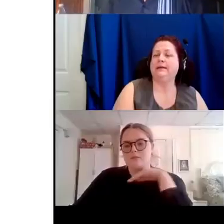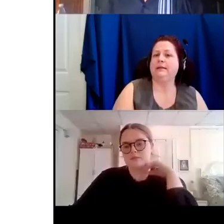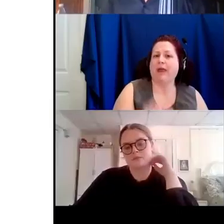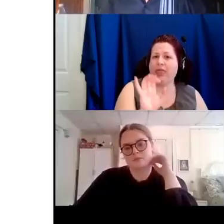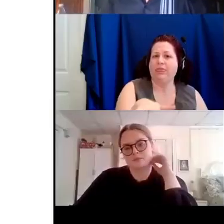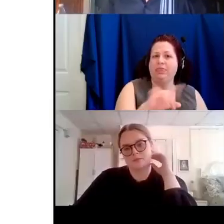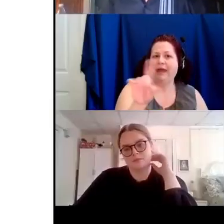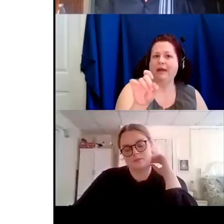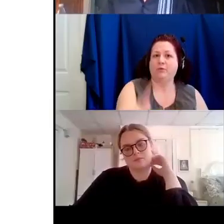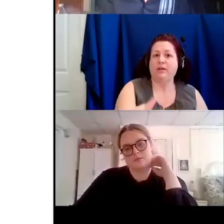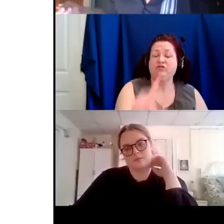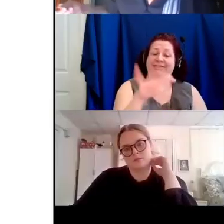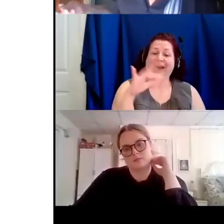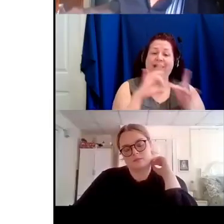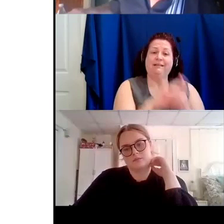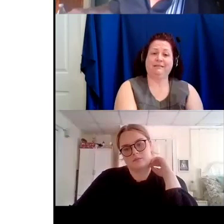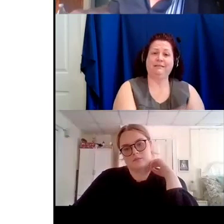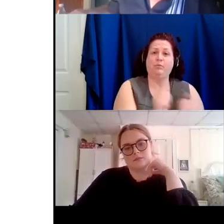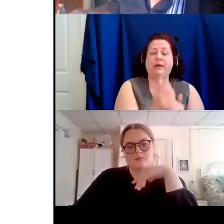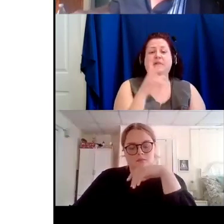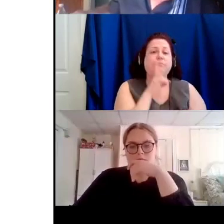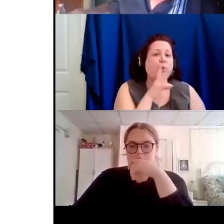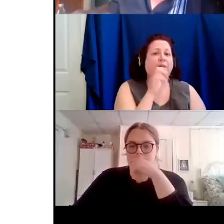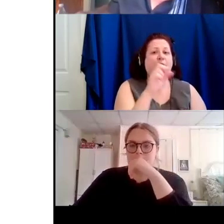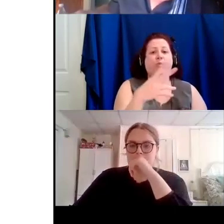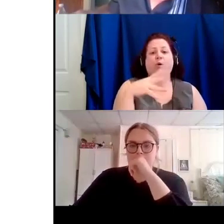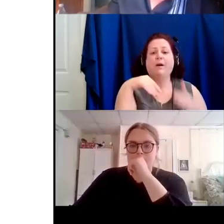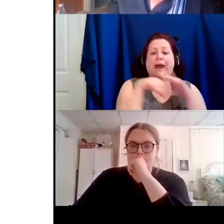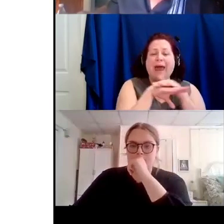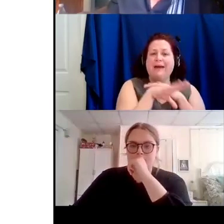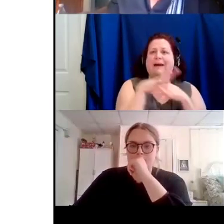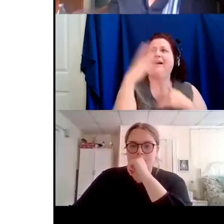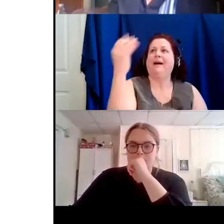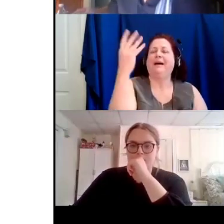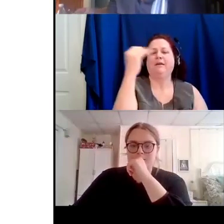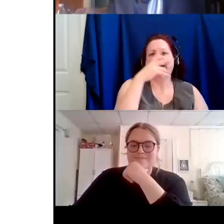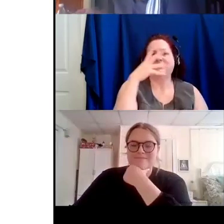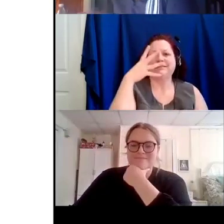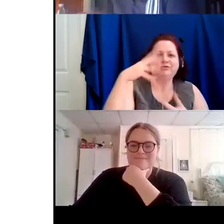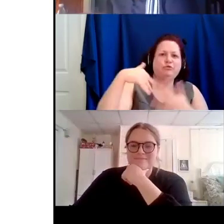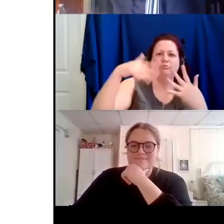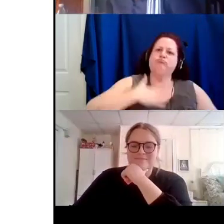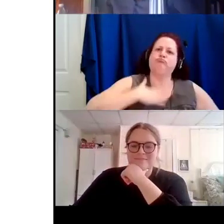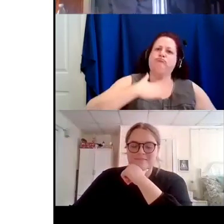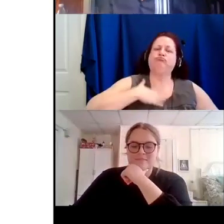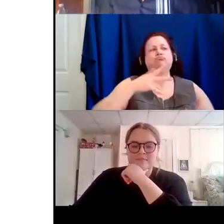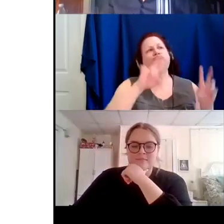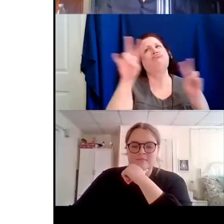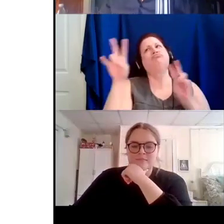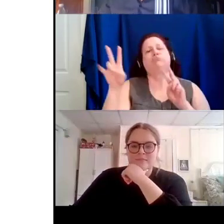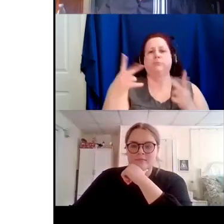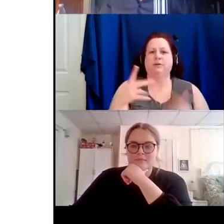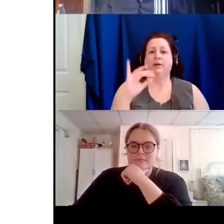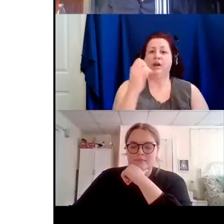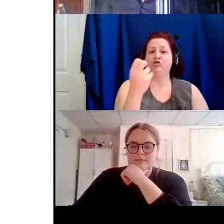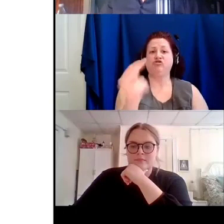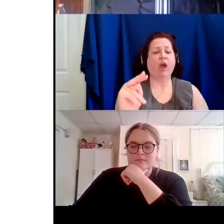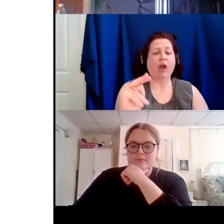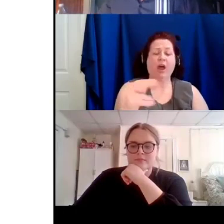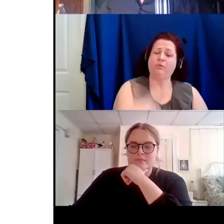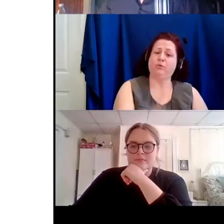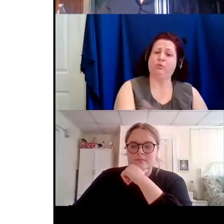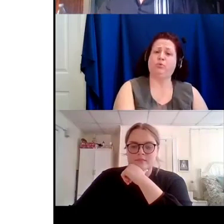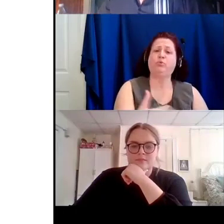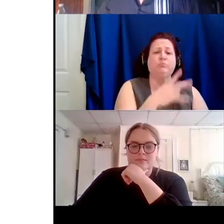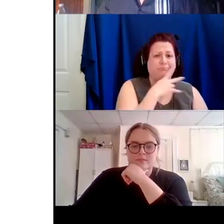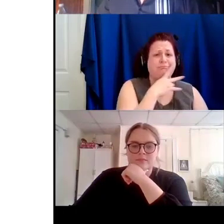the access to fresh air. Smoking. I know one of my good friends, I'll just call him John. John is a big fan of smoking, and he believes,